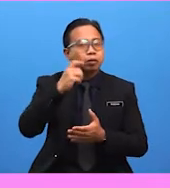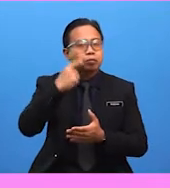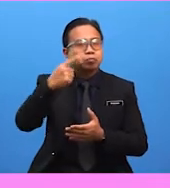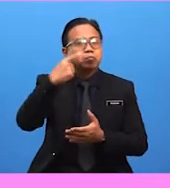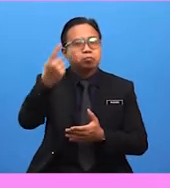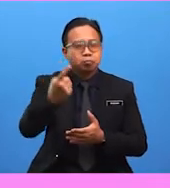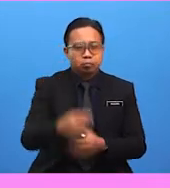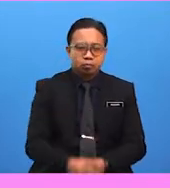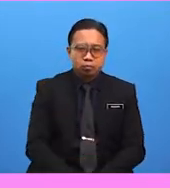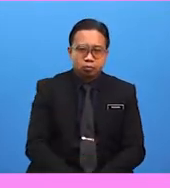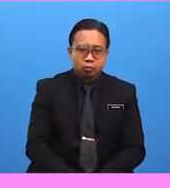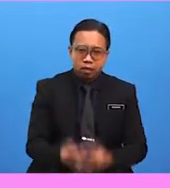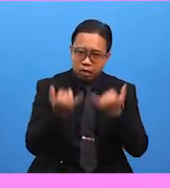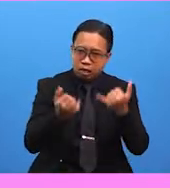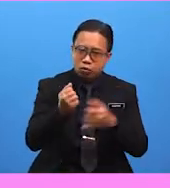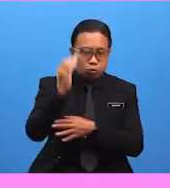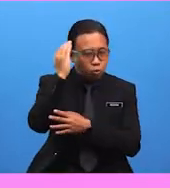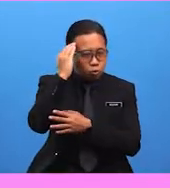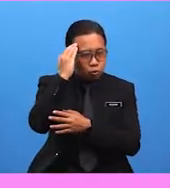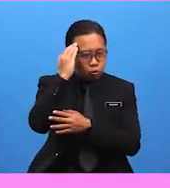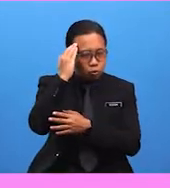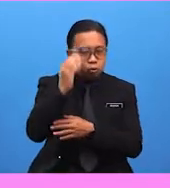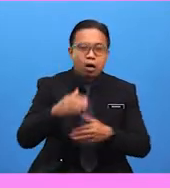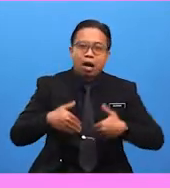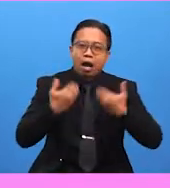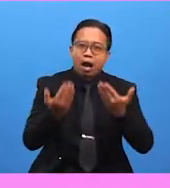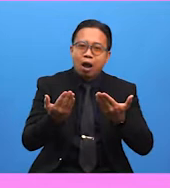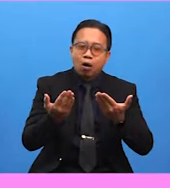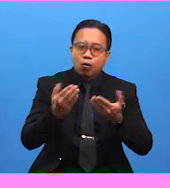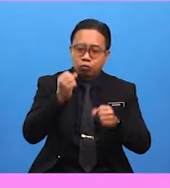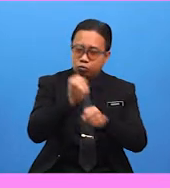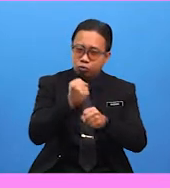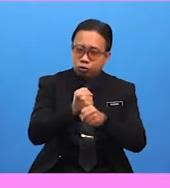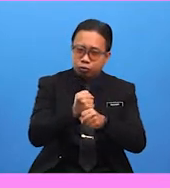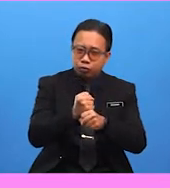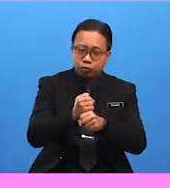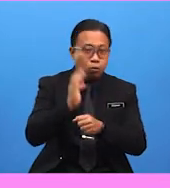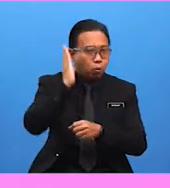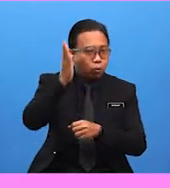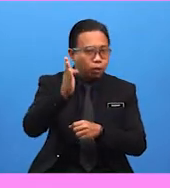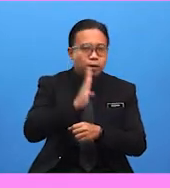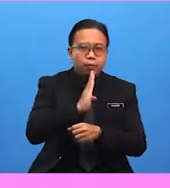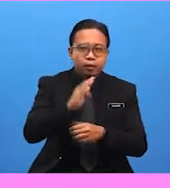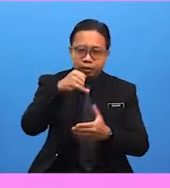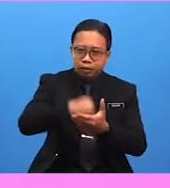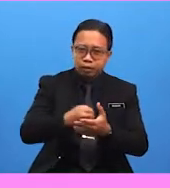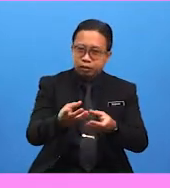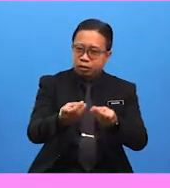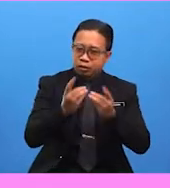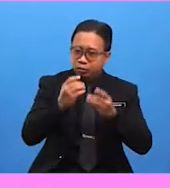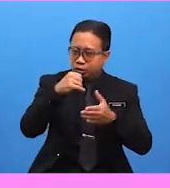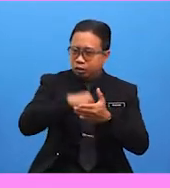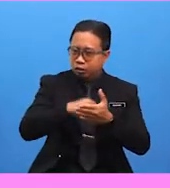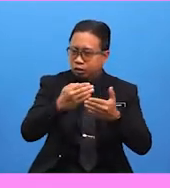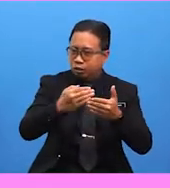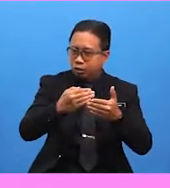Hope you now know more about the kind of jobs that will be in demand in the